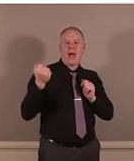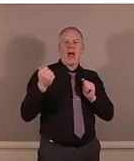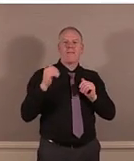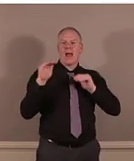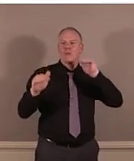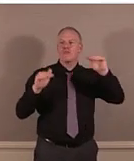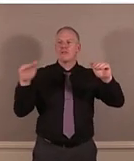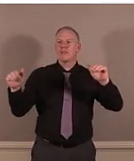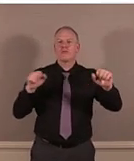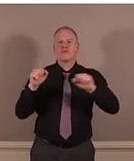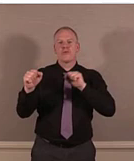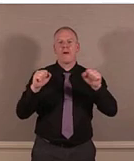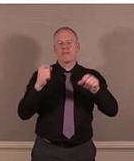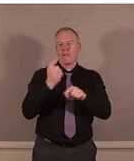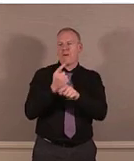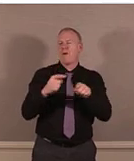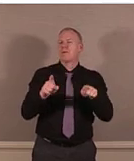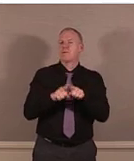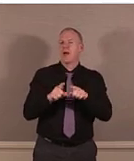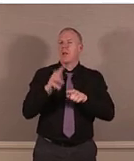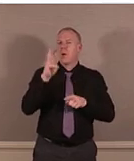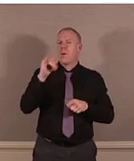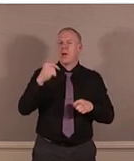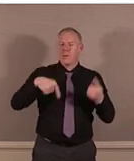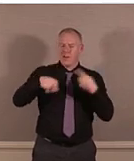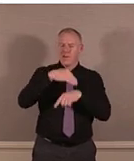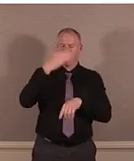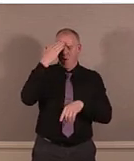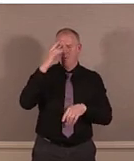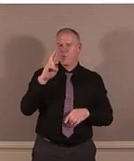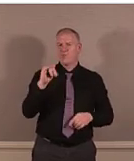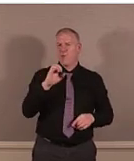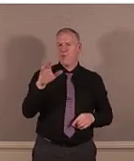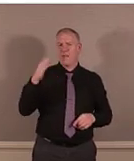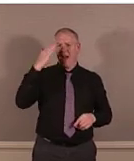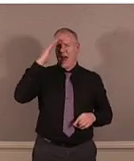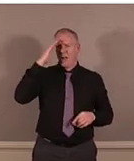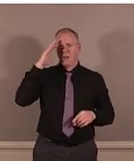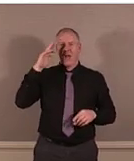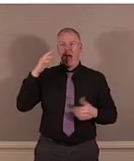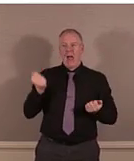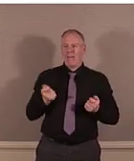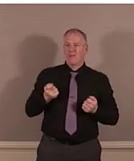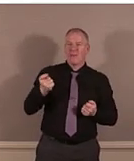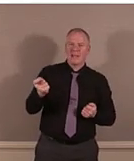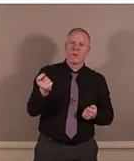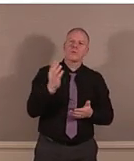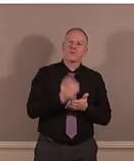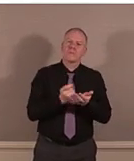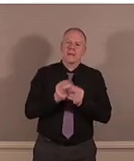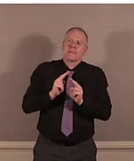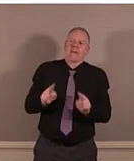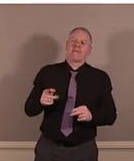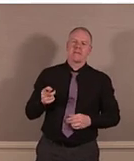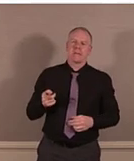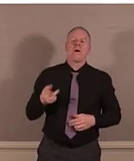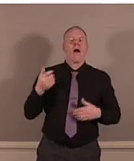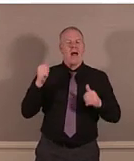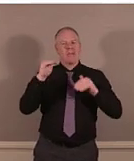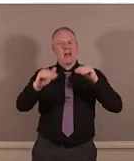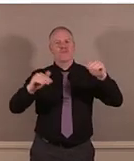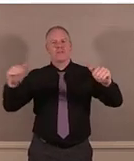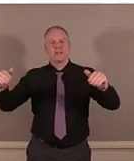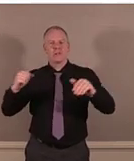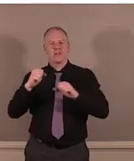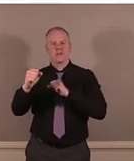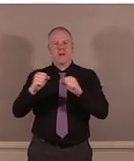service available as well. Because we know in rural Ireland, not everybody has got transport, so there is outreach services